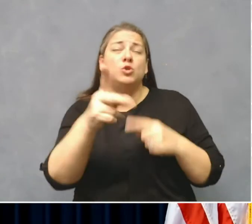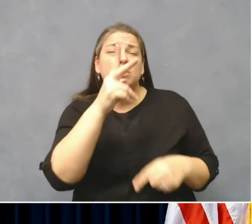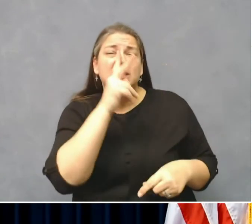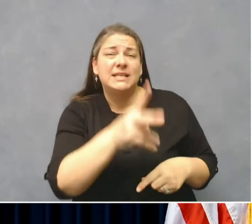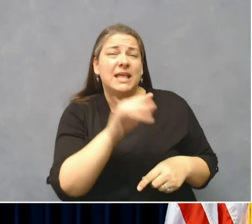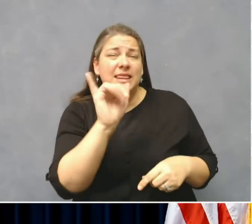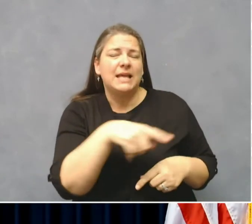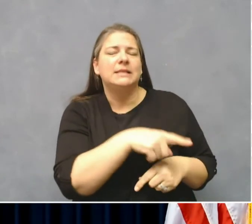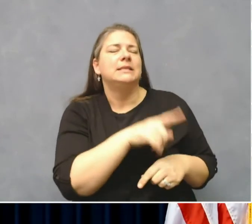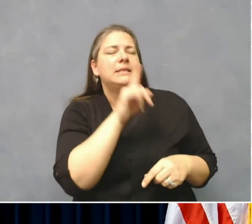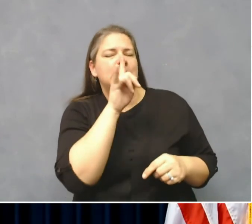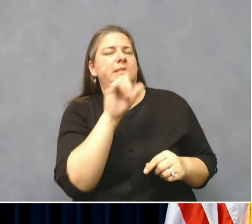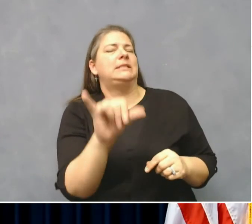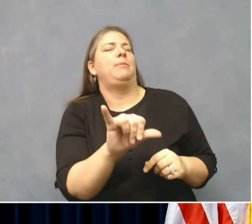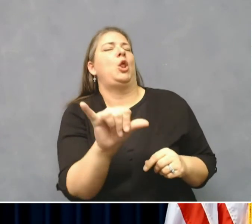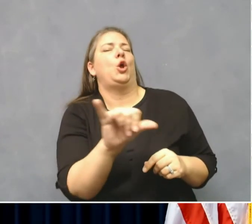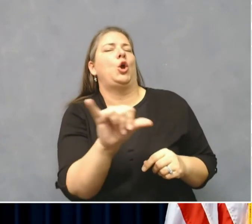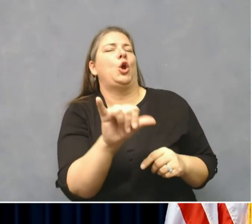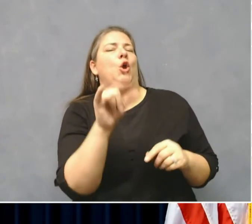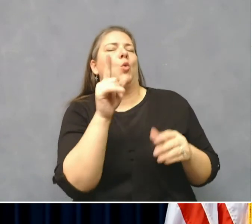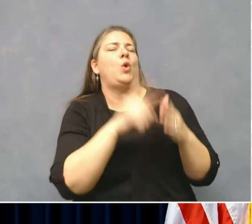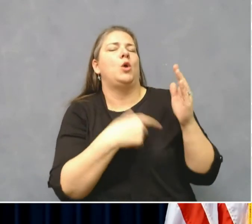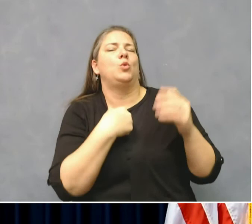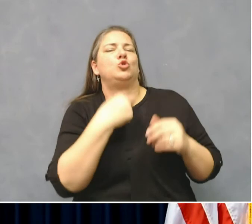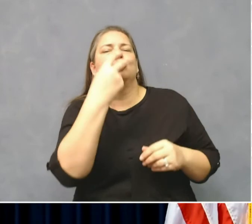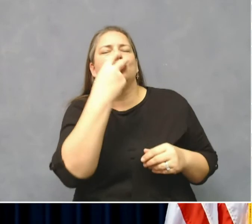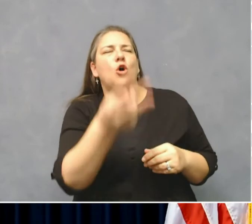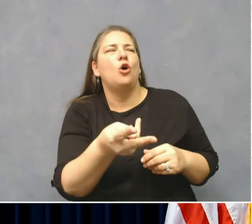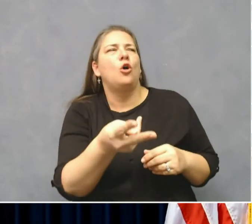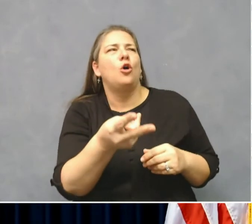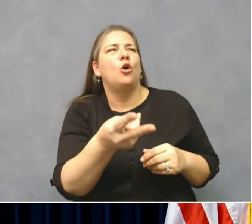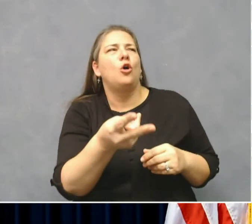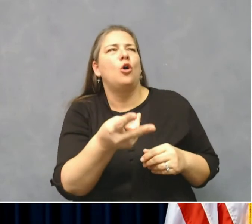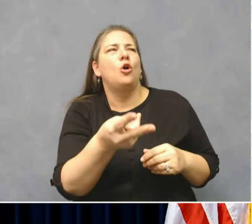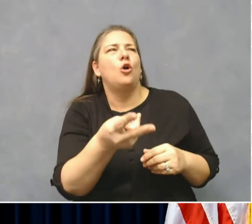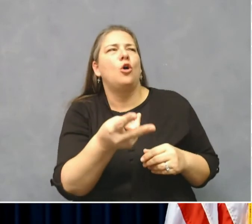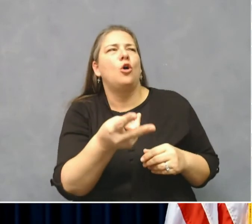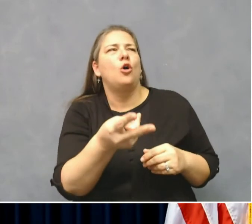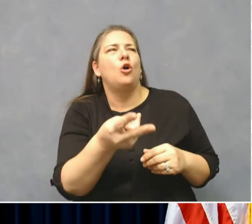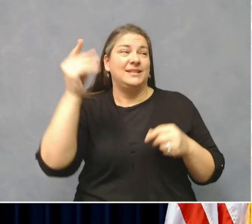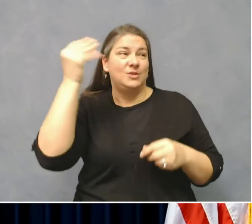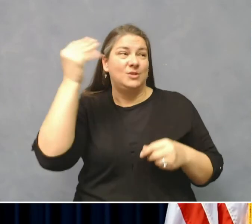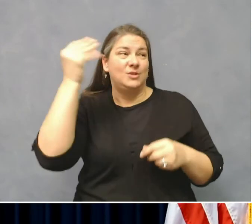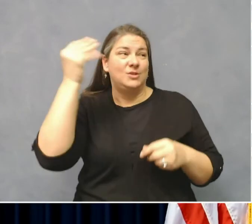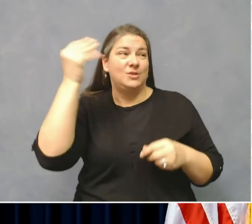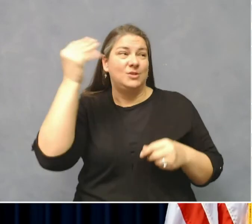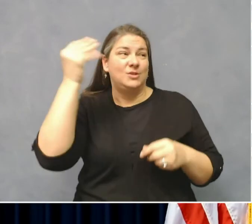similar to what we saw initially when we were told we were going to get a whole lot more vaccine